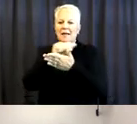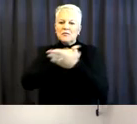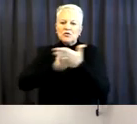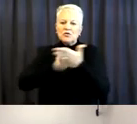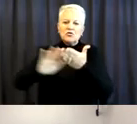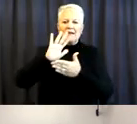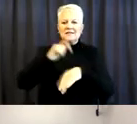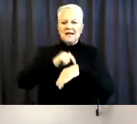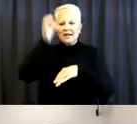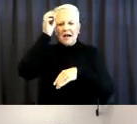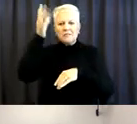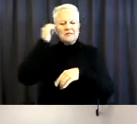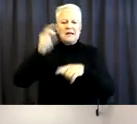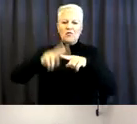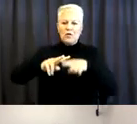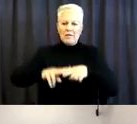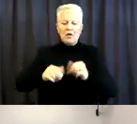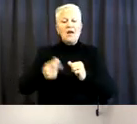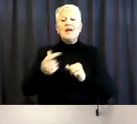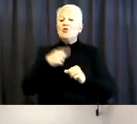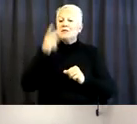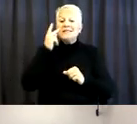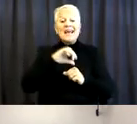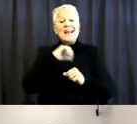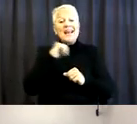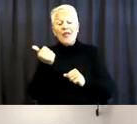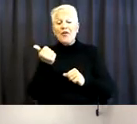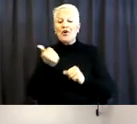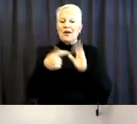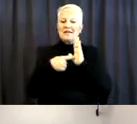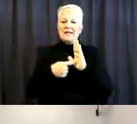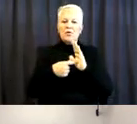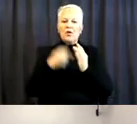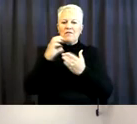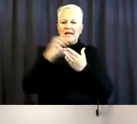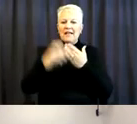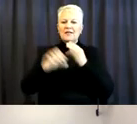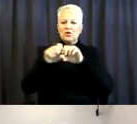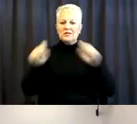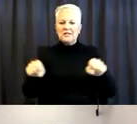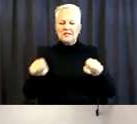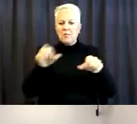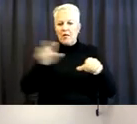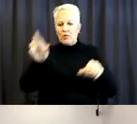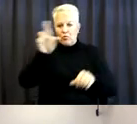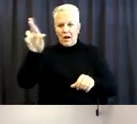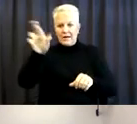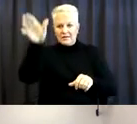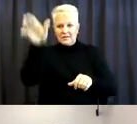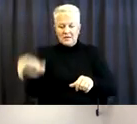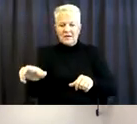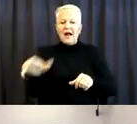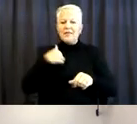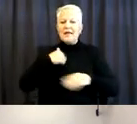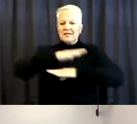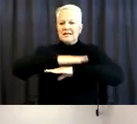vocabulary. And you can see another example of a calendar system. This is a desktop one pictured on the